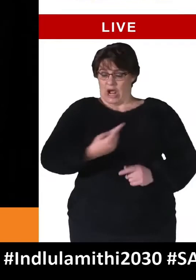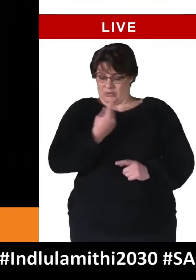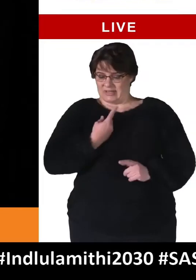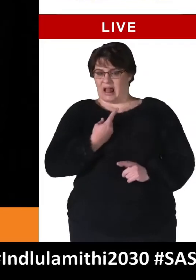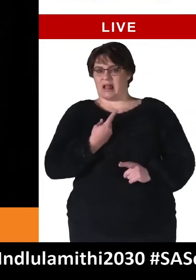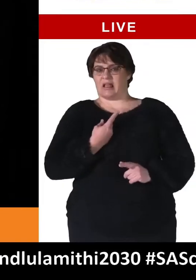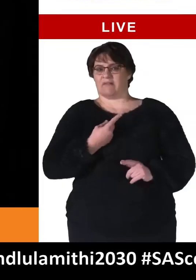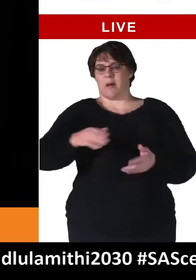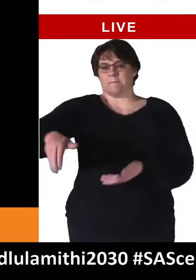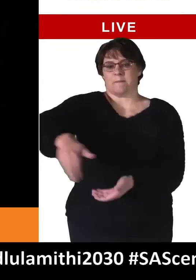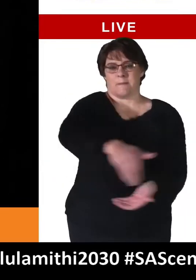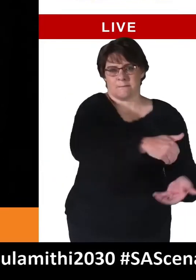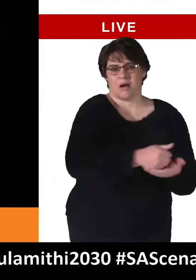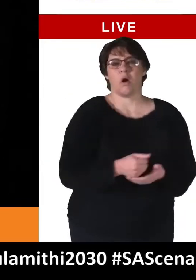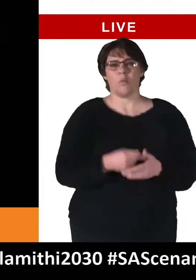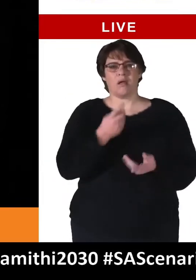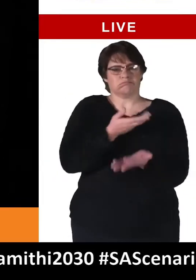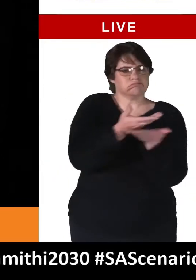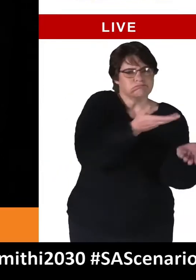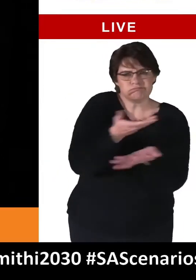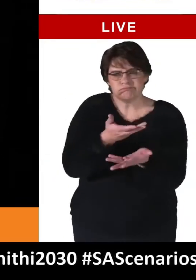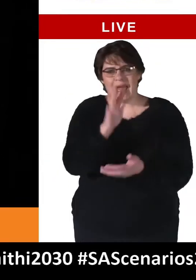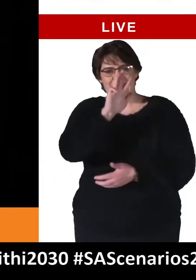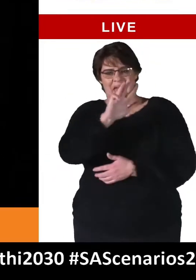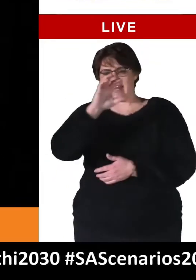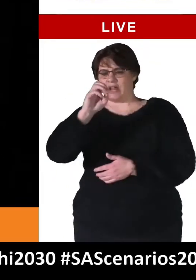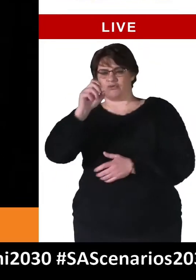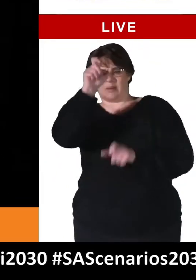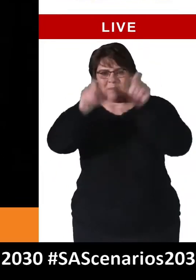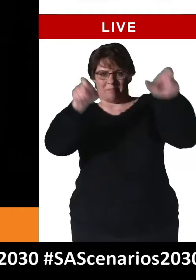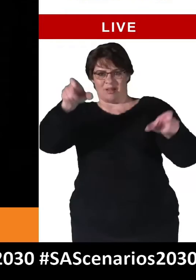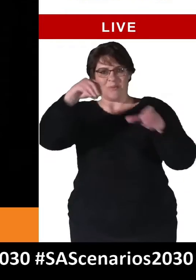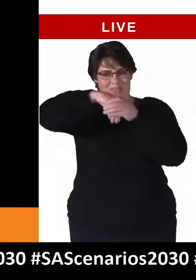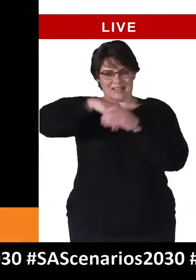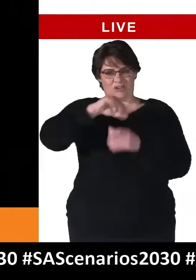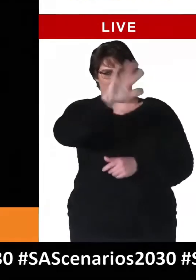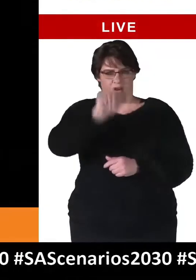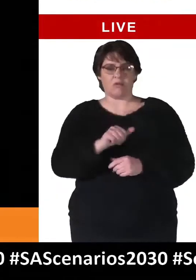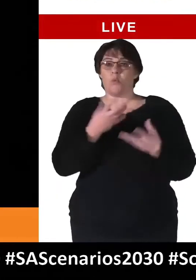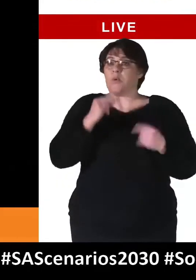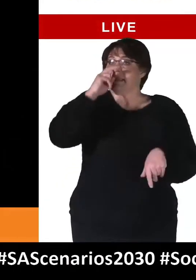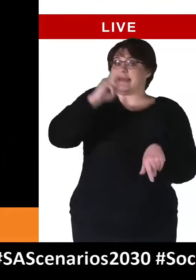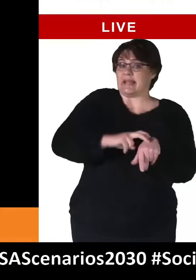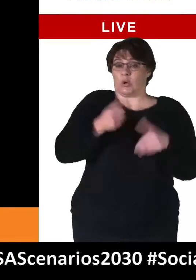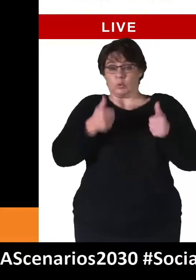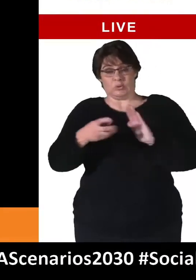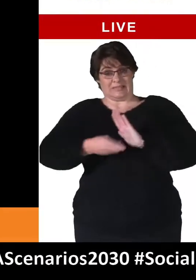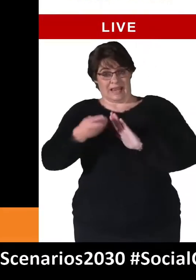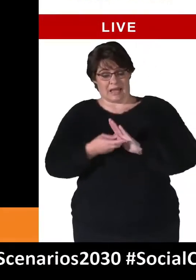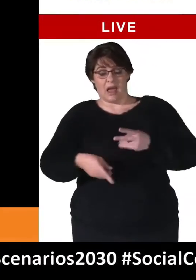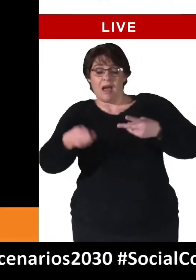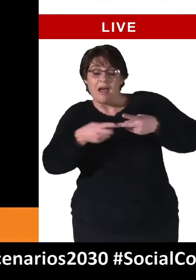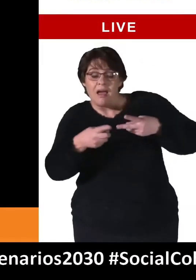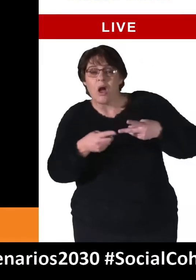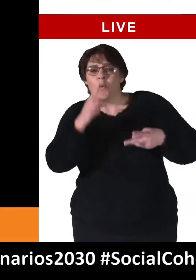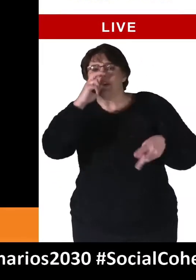year. We spoke to 900 people across the country. Because in addition to having good data, the other thing you need